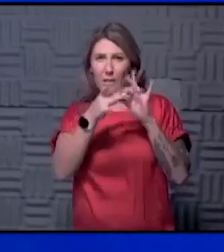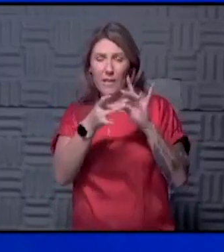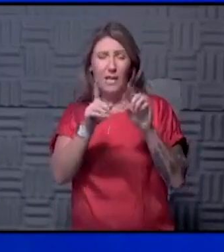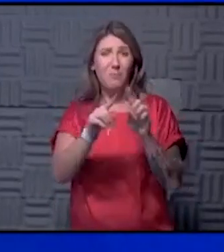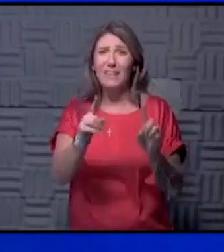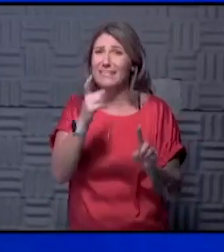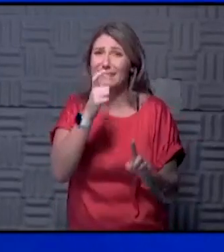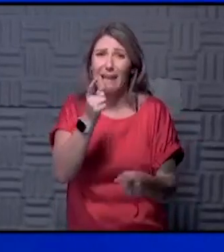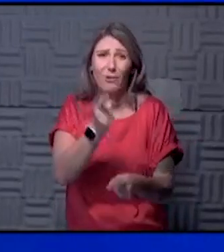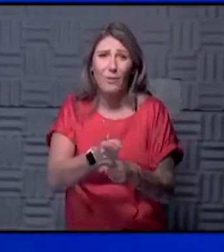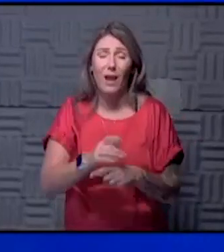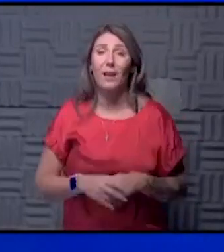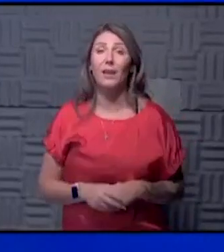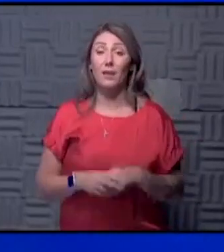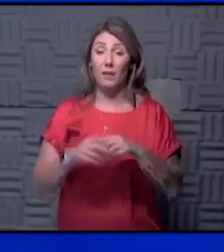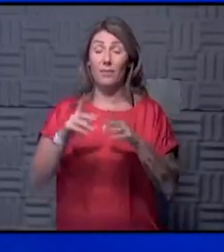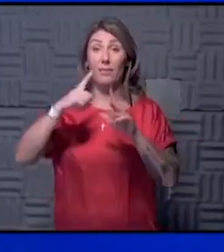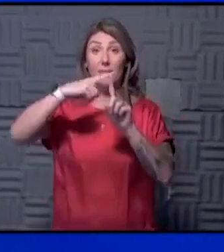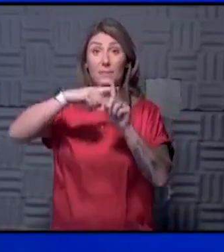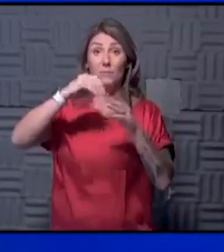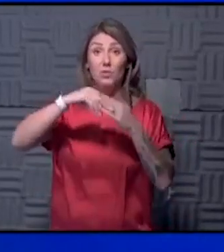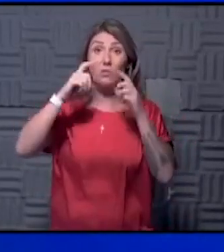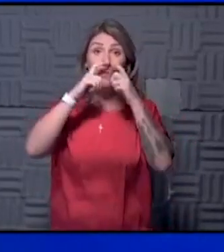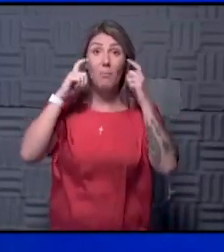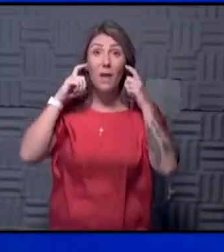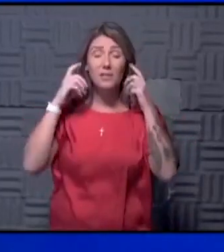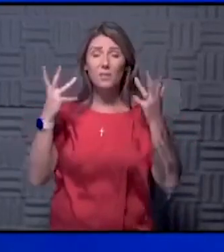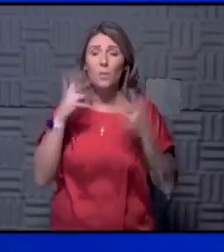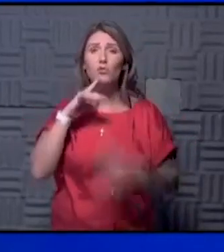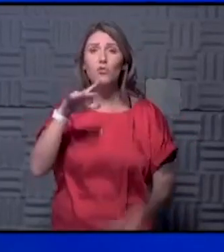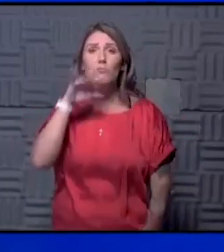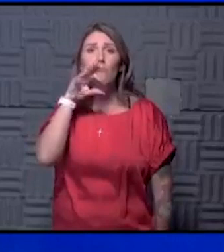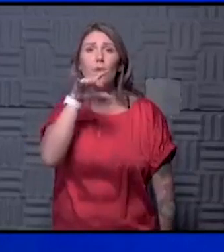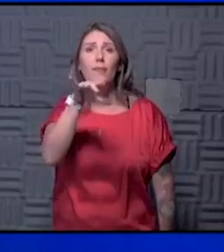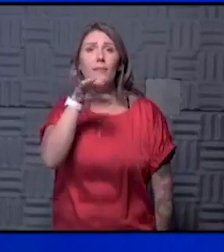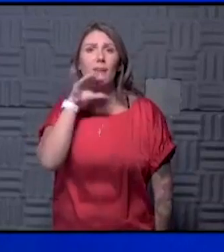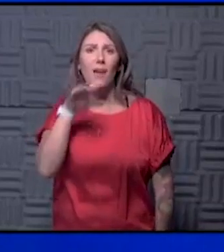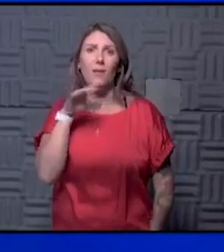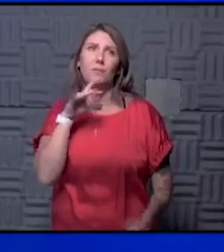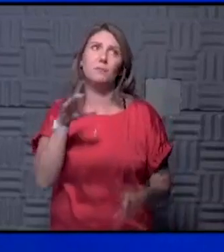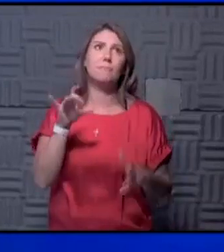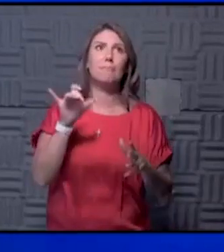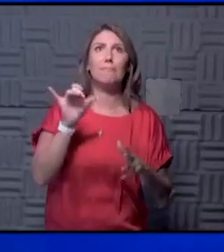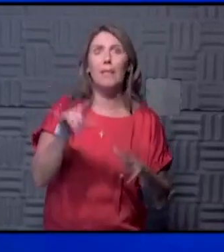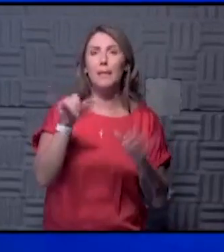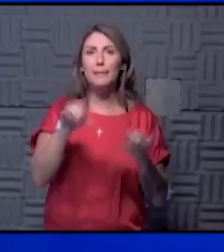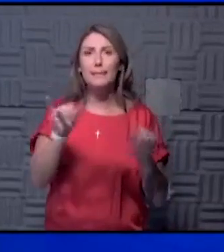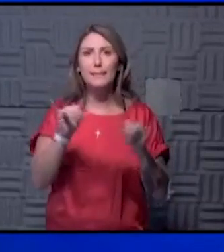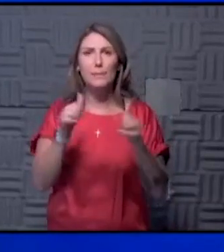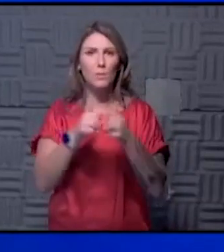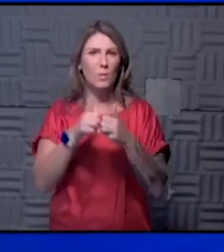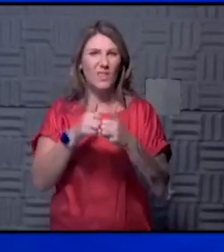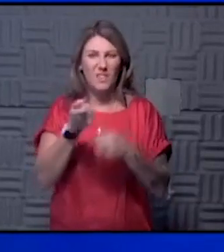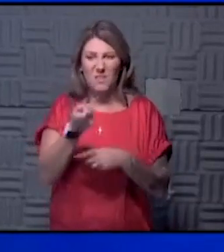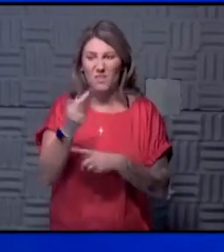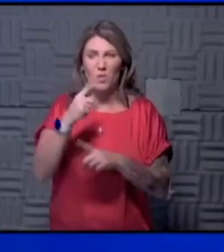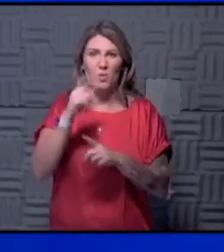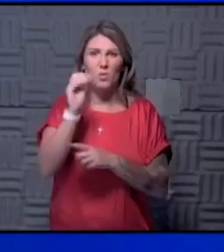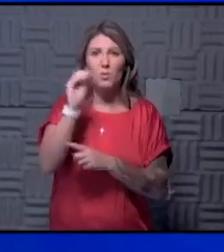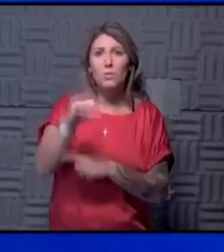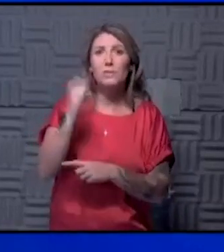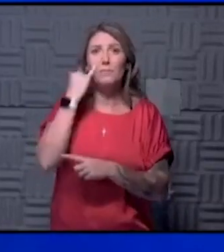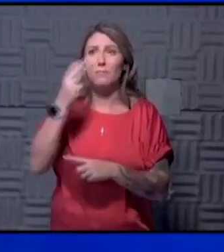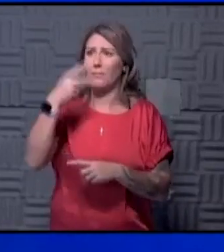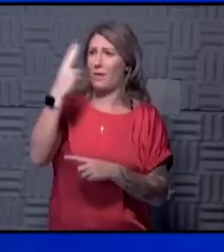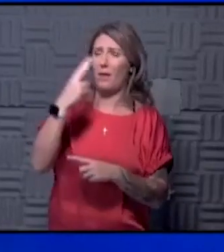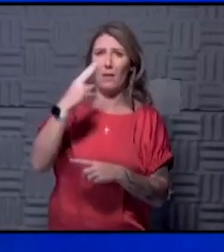the mask, the temperature inside your mask is going to be what you're breathing out, and what you're breathing out is pretty much consistent within a few degrees. Even if you have a high fever,